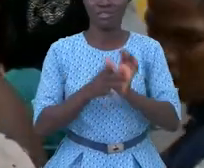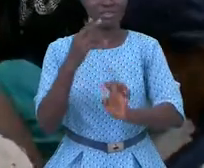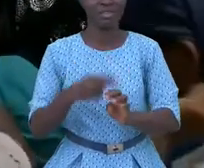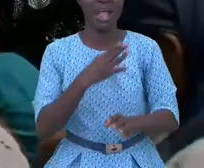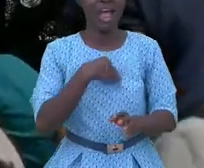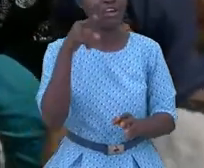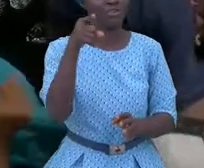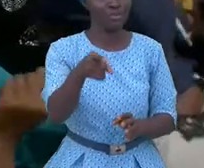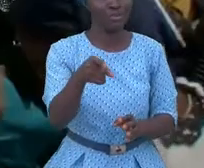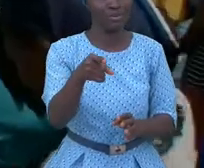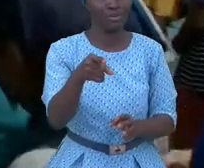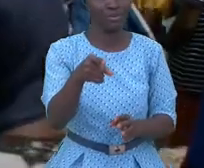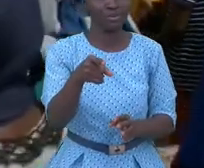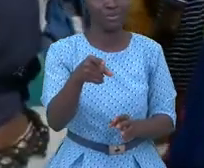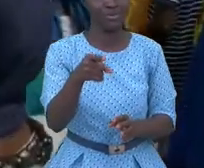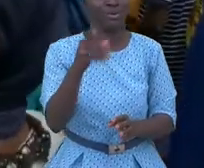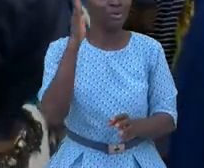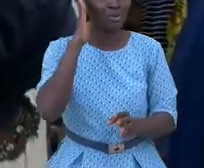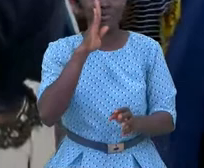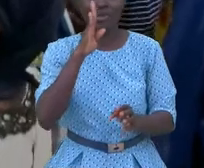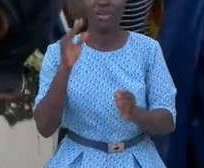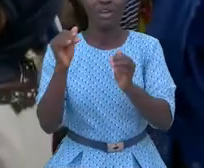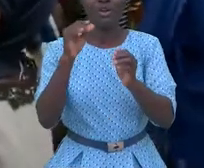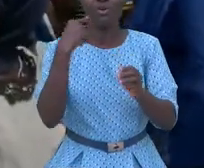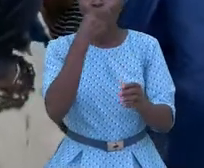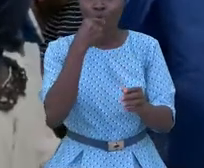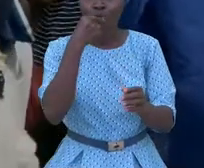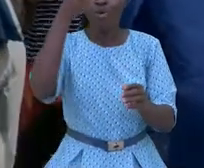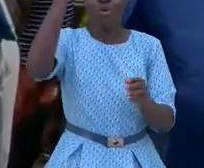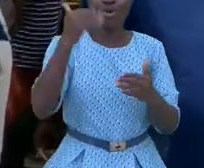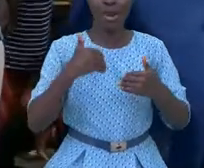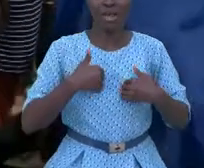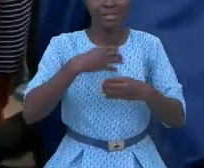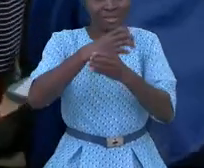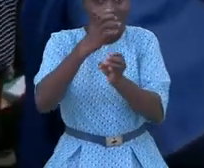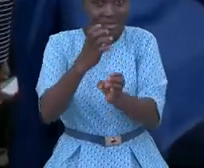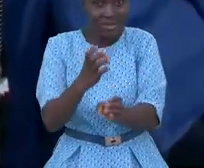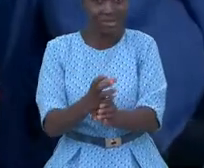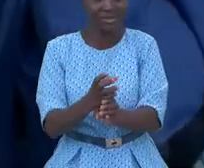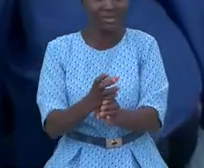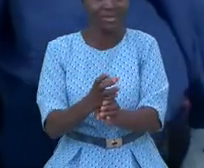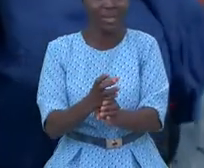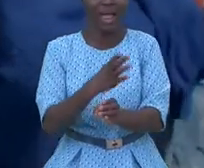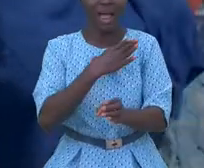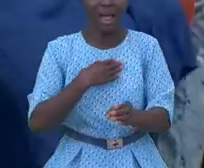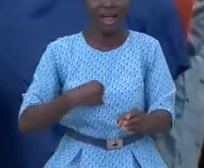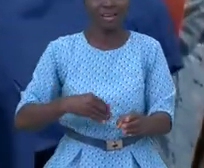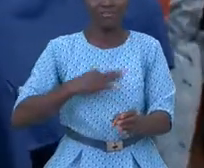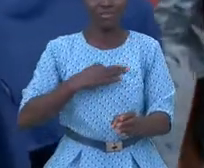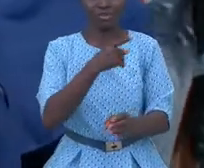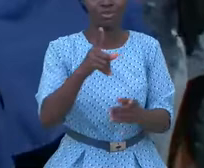be what God has called, created, fashioned you to be.